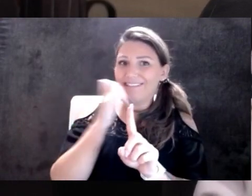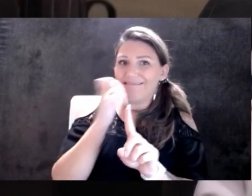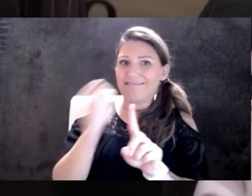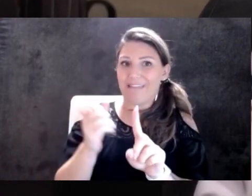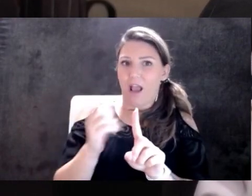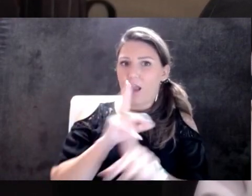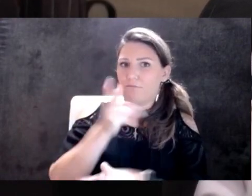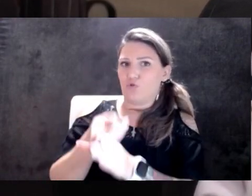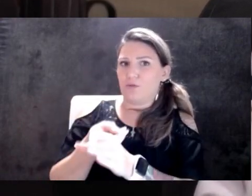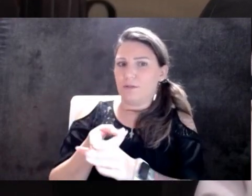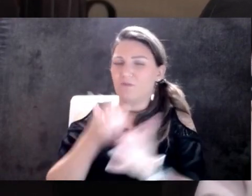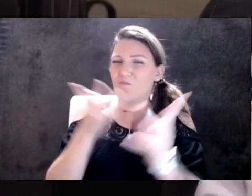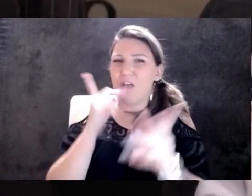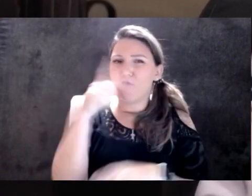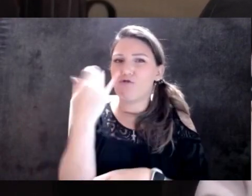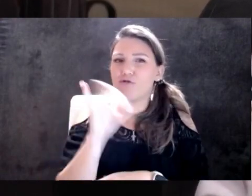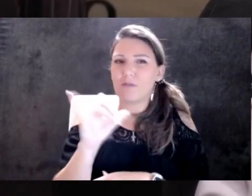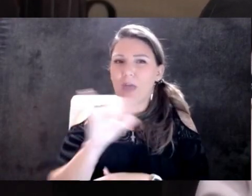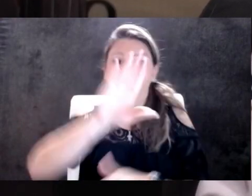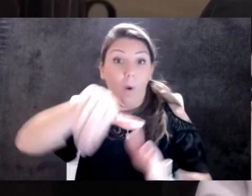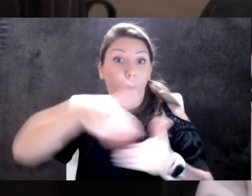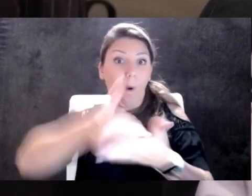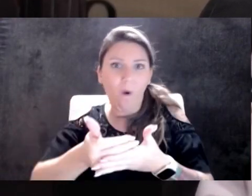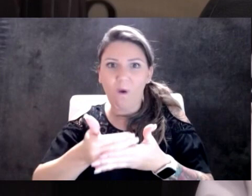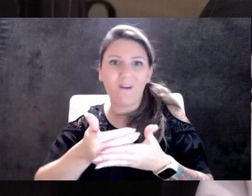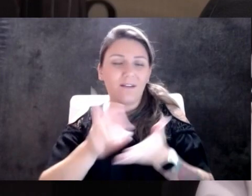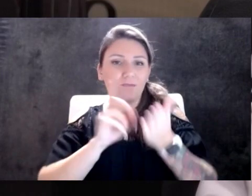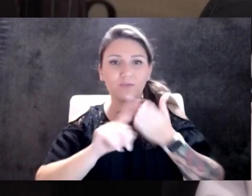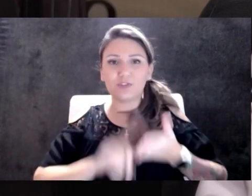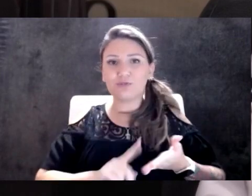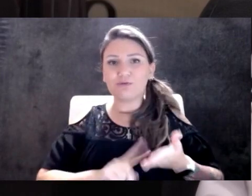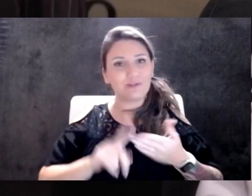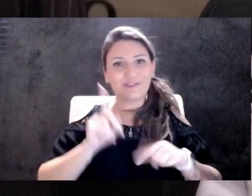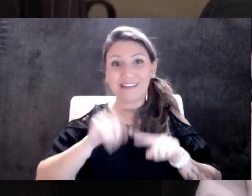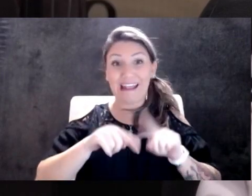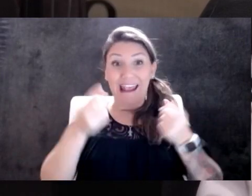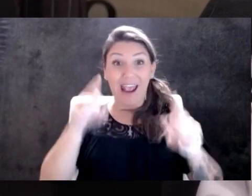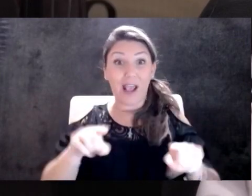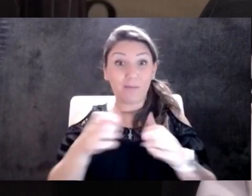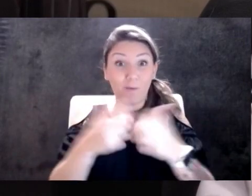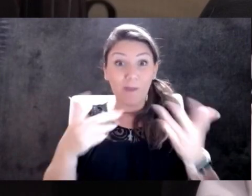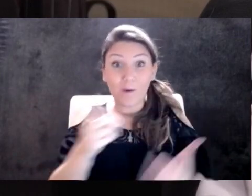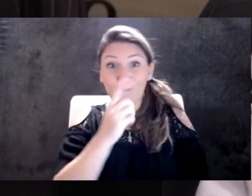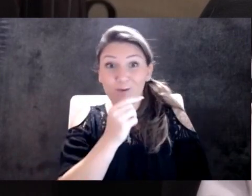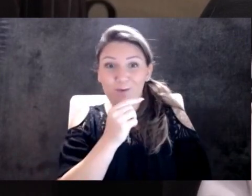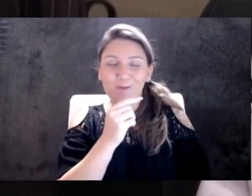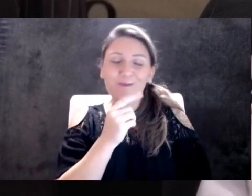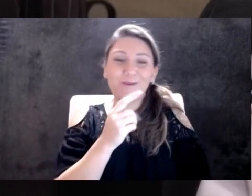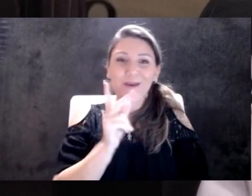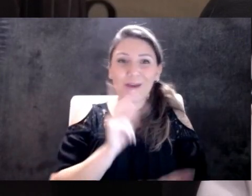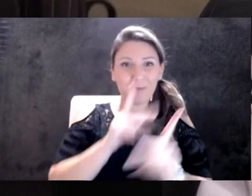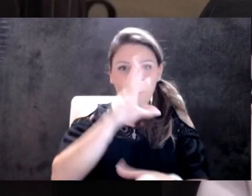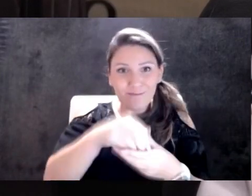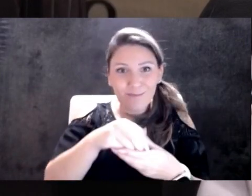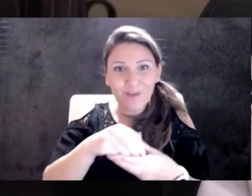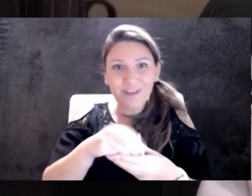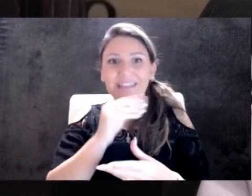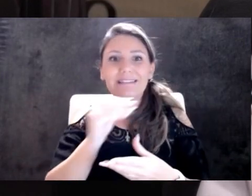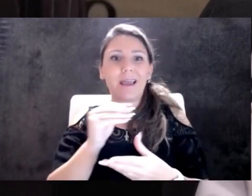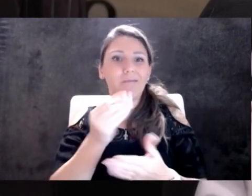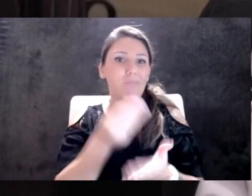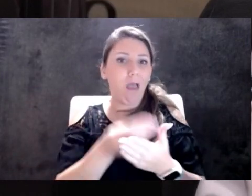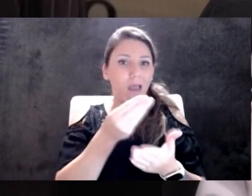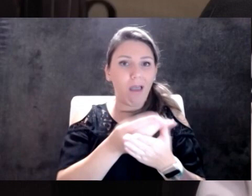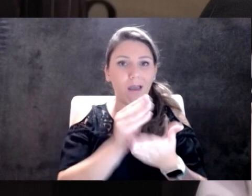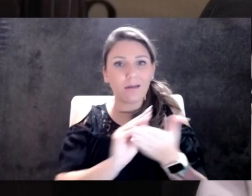trial. And really, all of the research couldn't happen without active participation and endorsement of our patients,